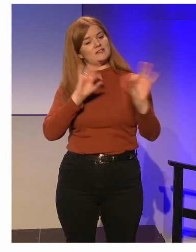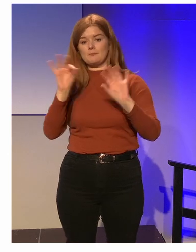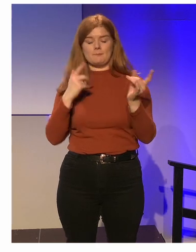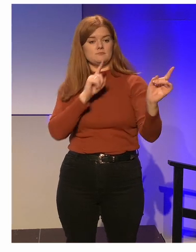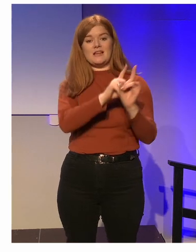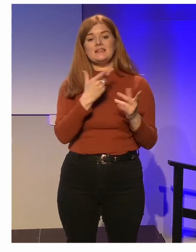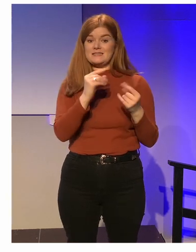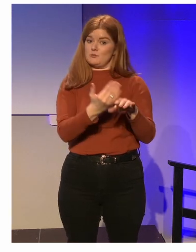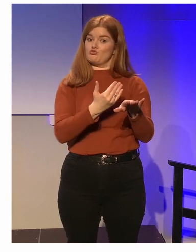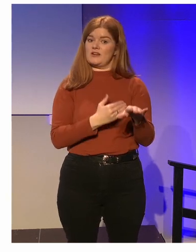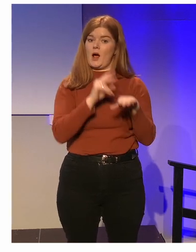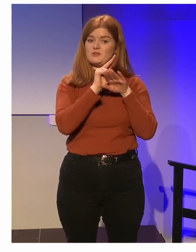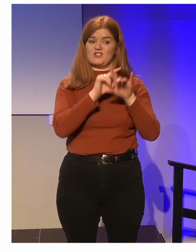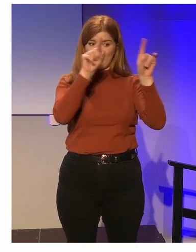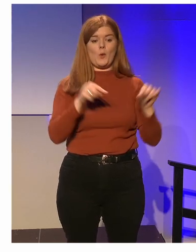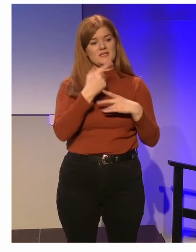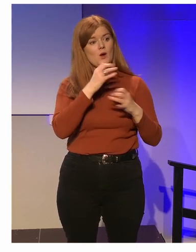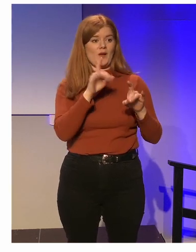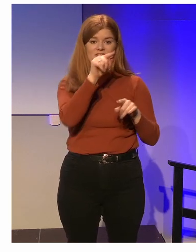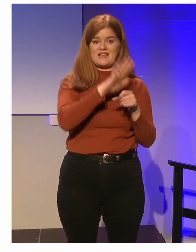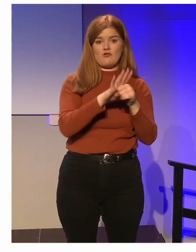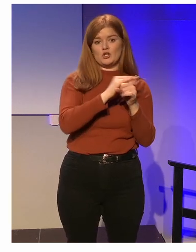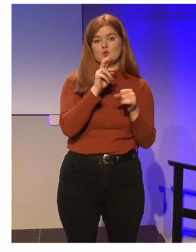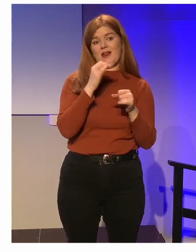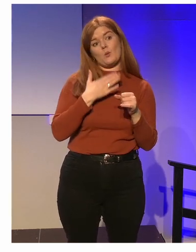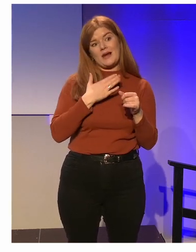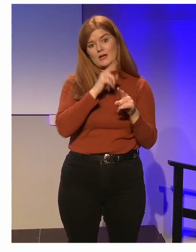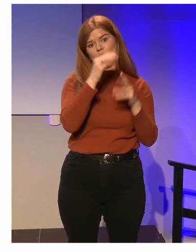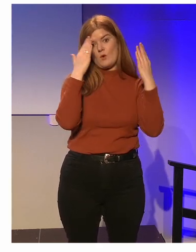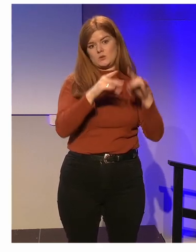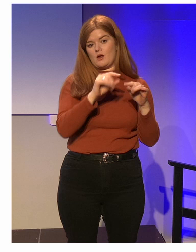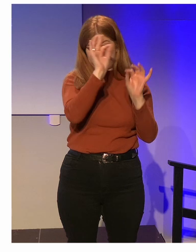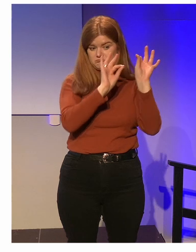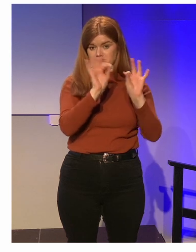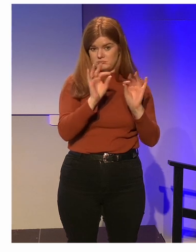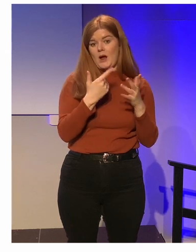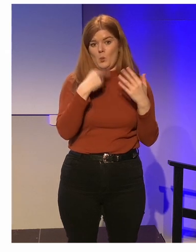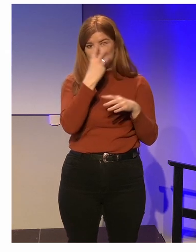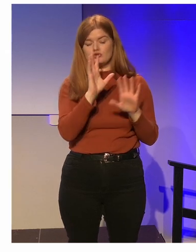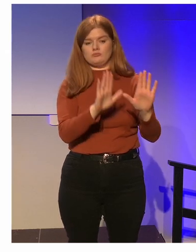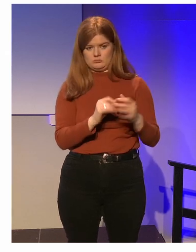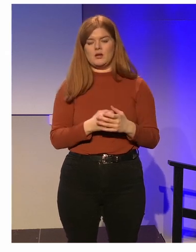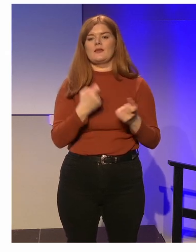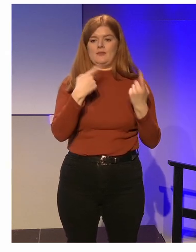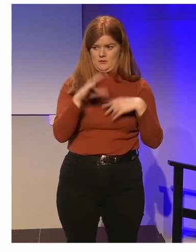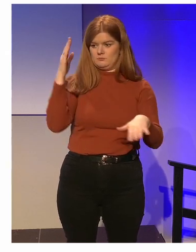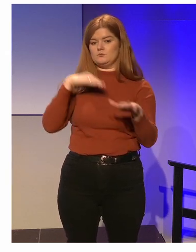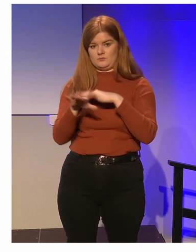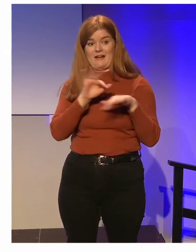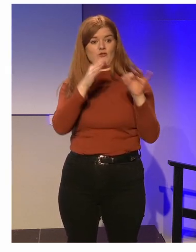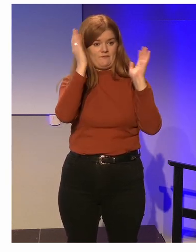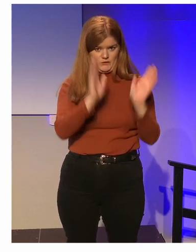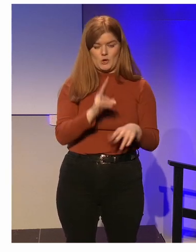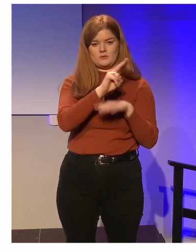little pre-observation form saying, this is the area of UDL I would like you to focus on and watch. Then following